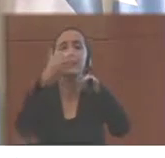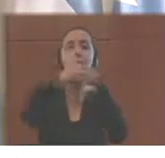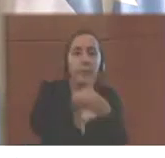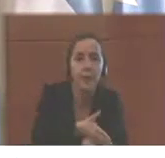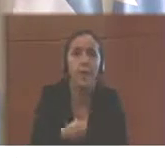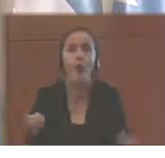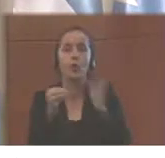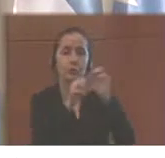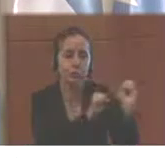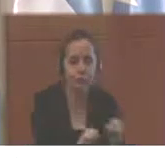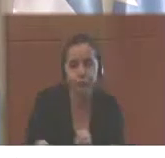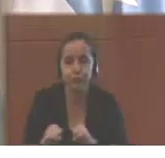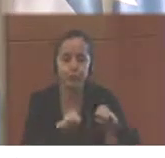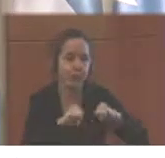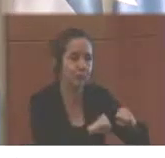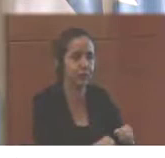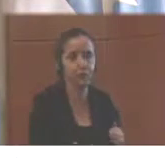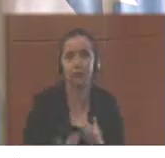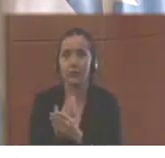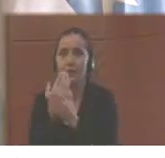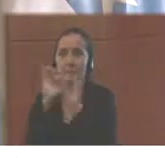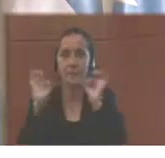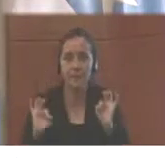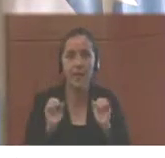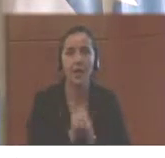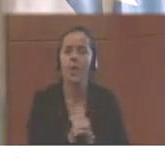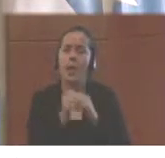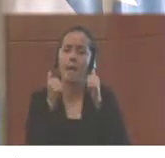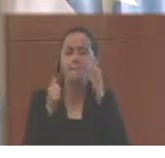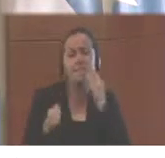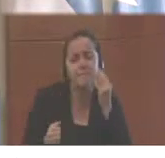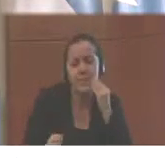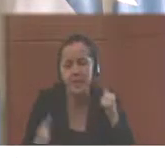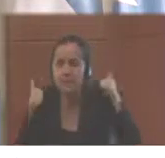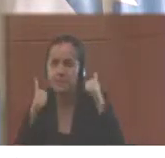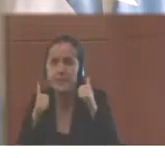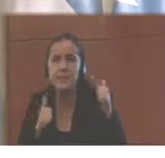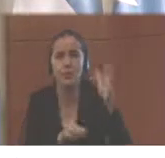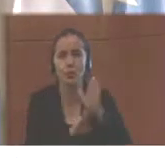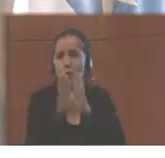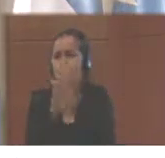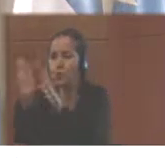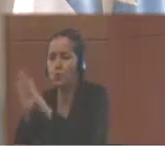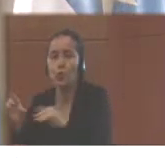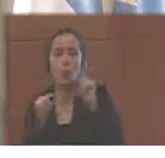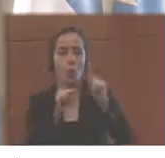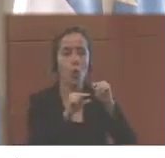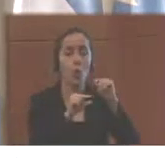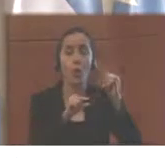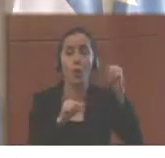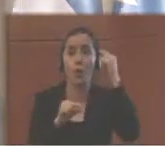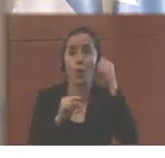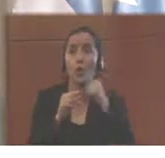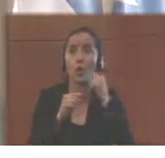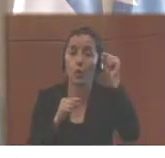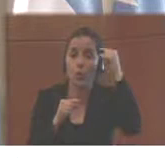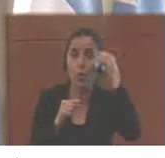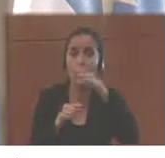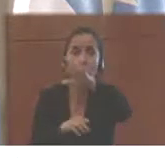post-disaster strategies are included in the national models to manage